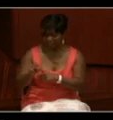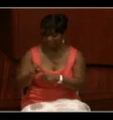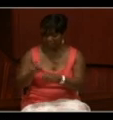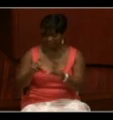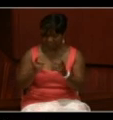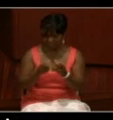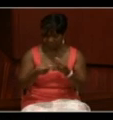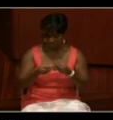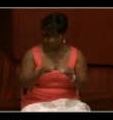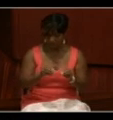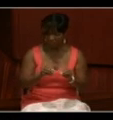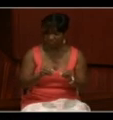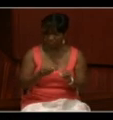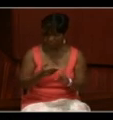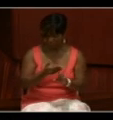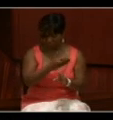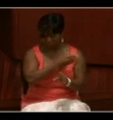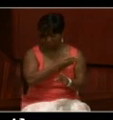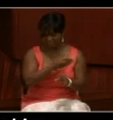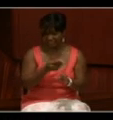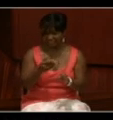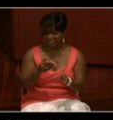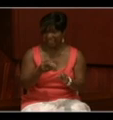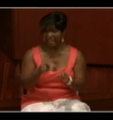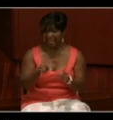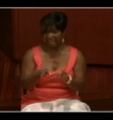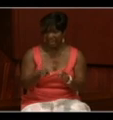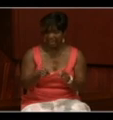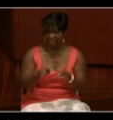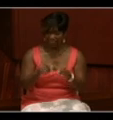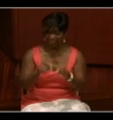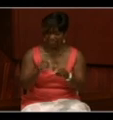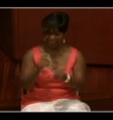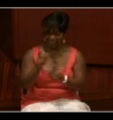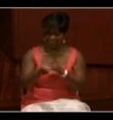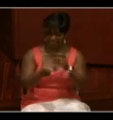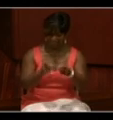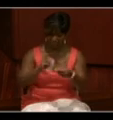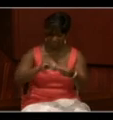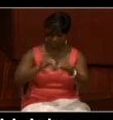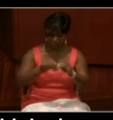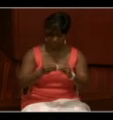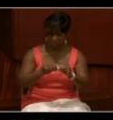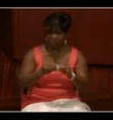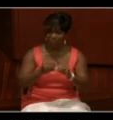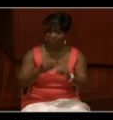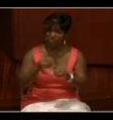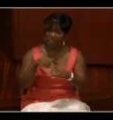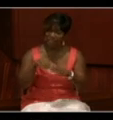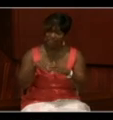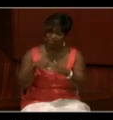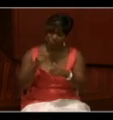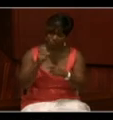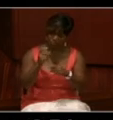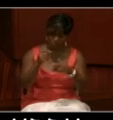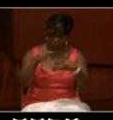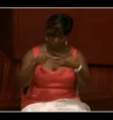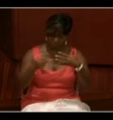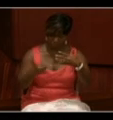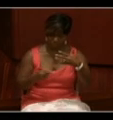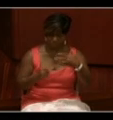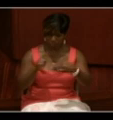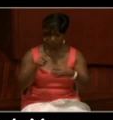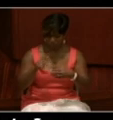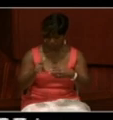looks like they used to assign numbers sequentially, but that quickly got out of hand as there were so many immigrants. So they developed